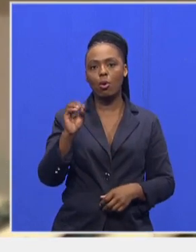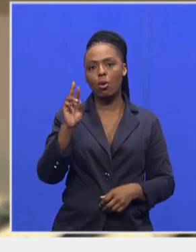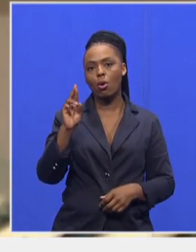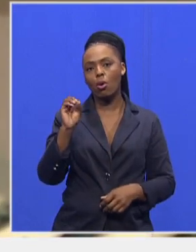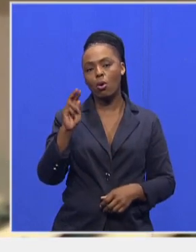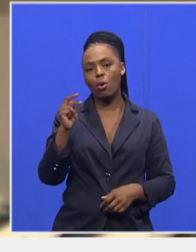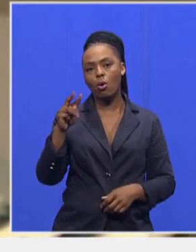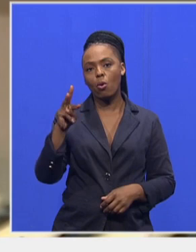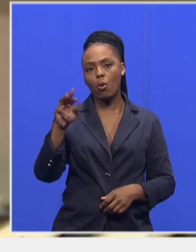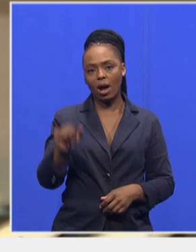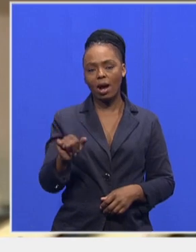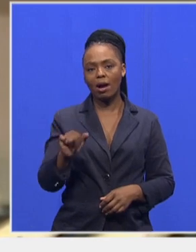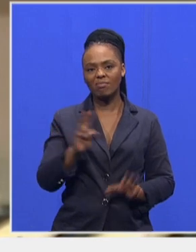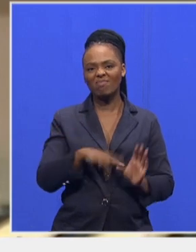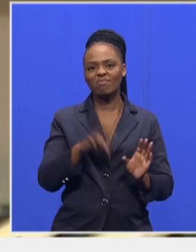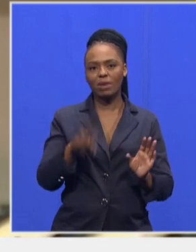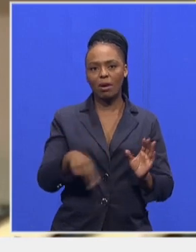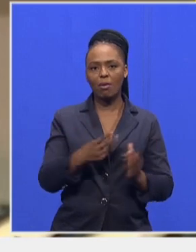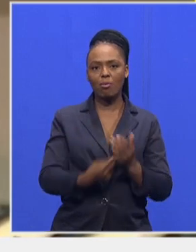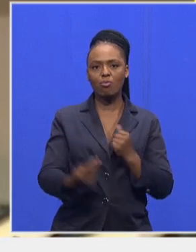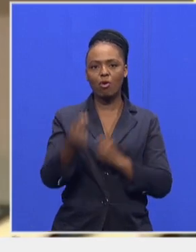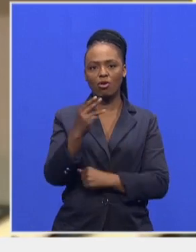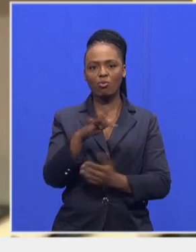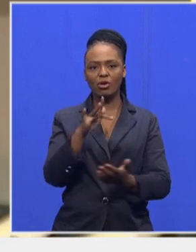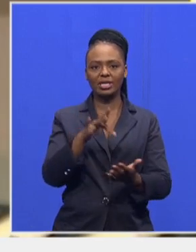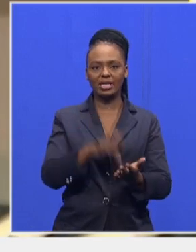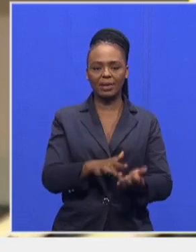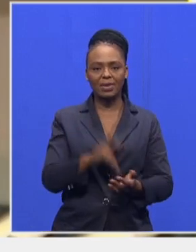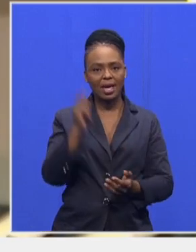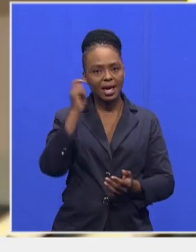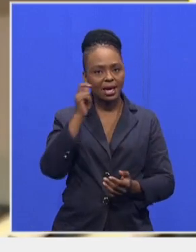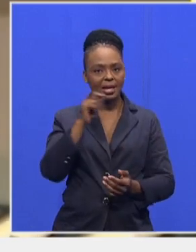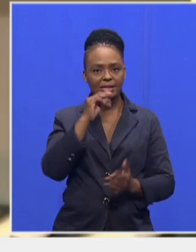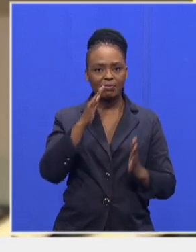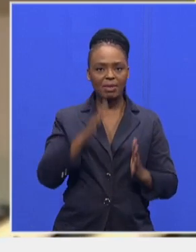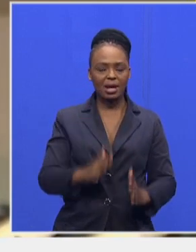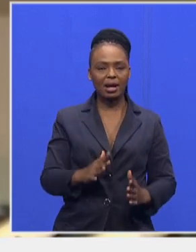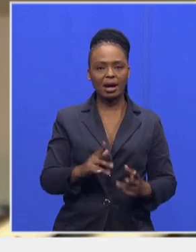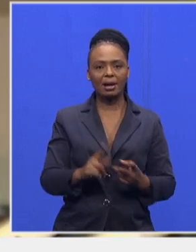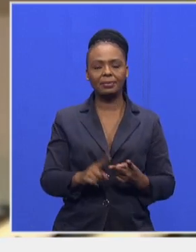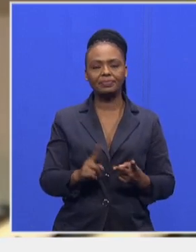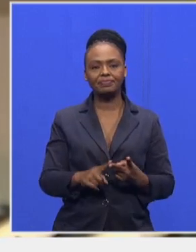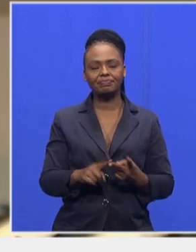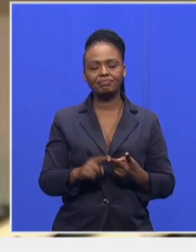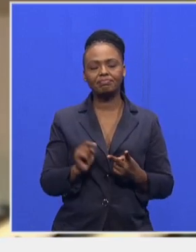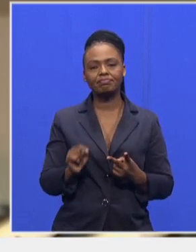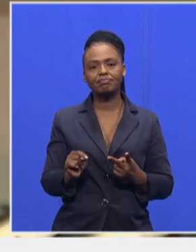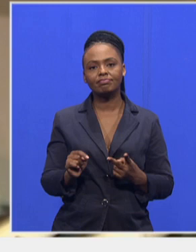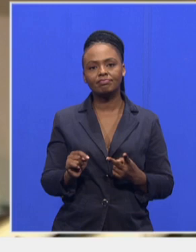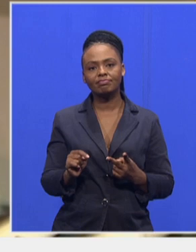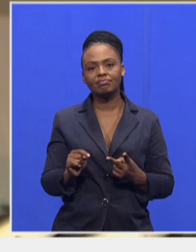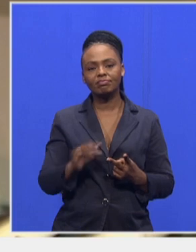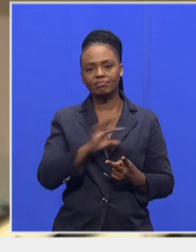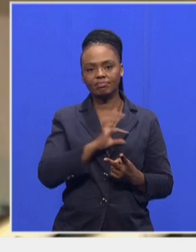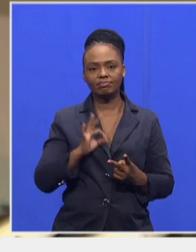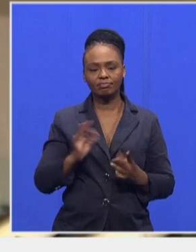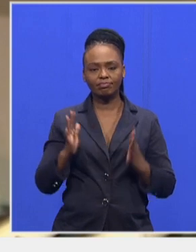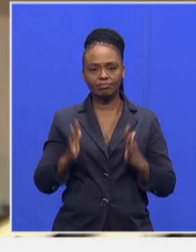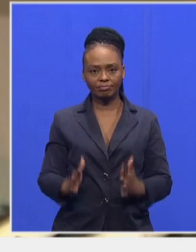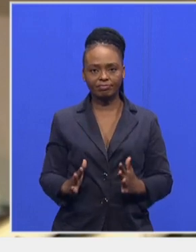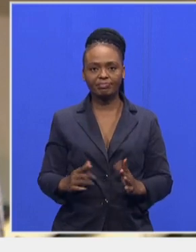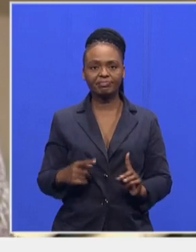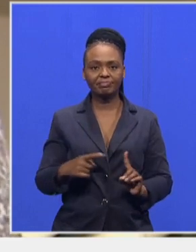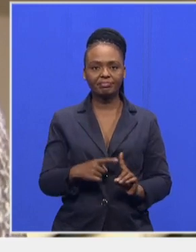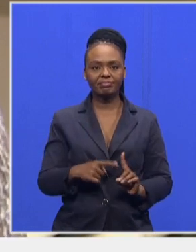both those positions open, that of Speaker, and subsequently the controversy around how he resigned as a